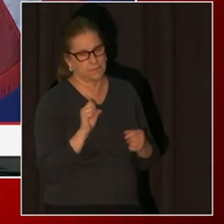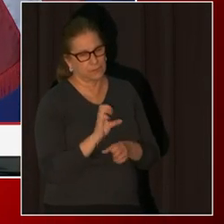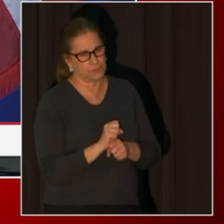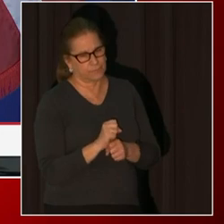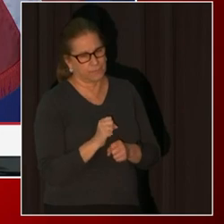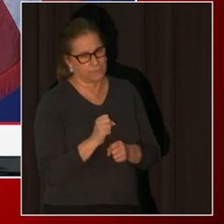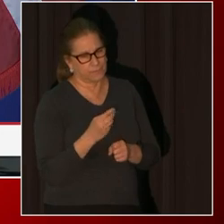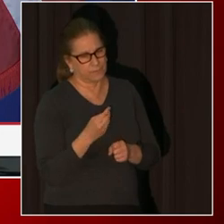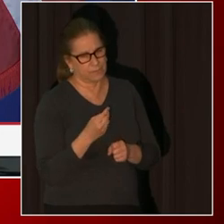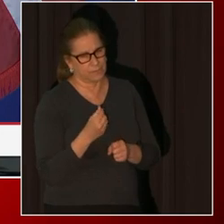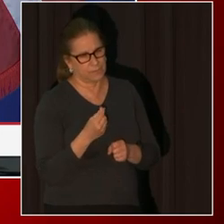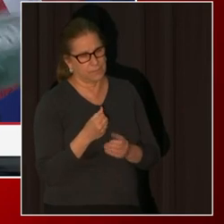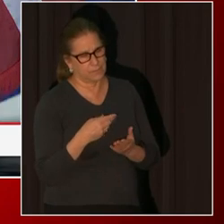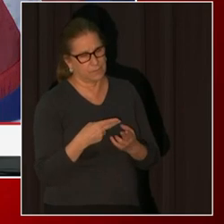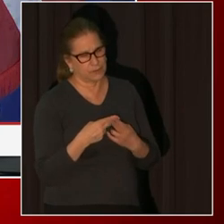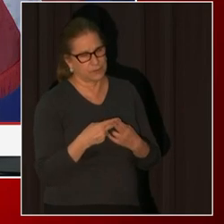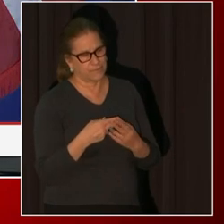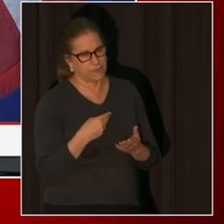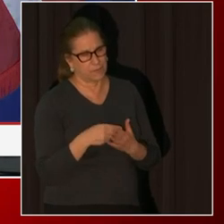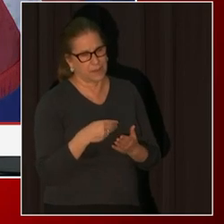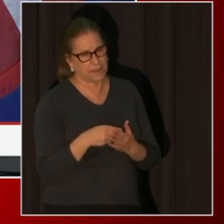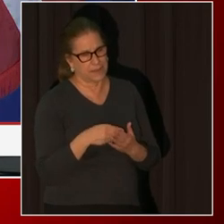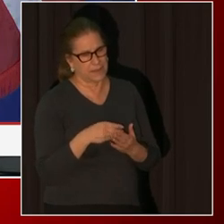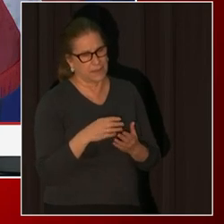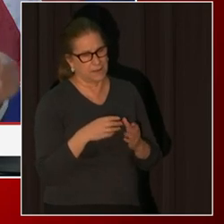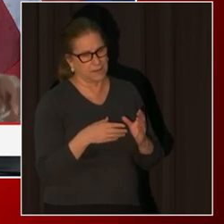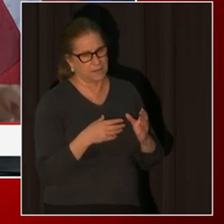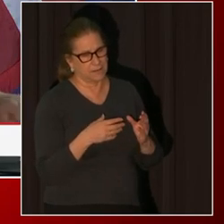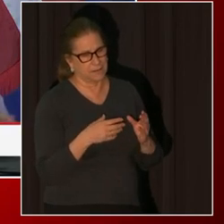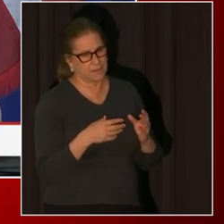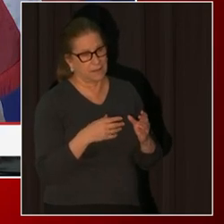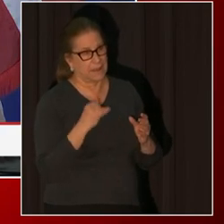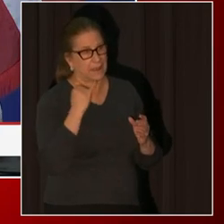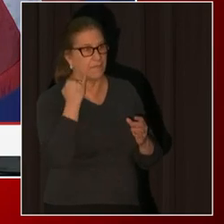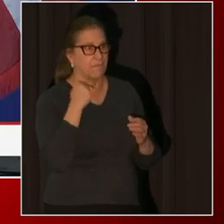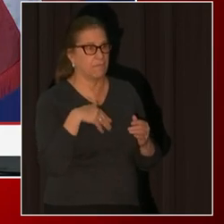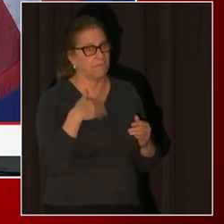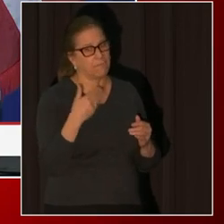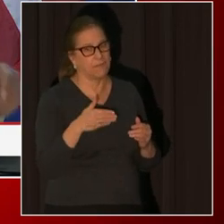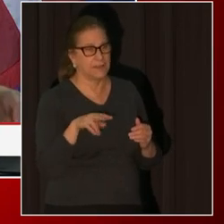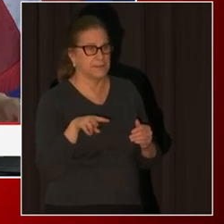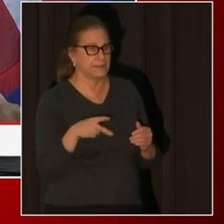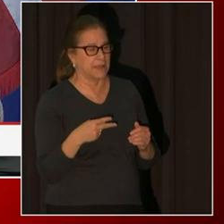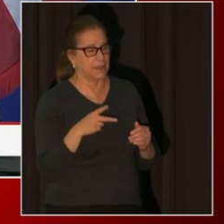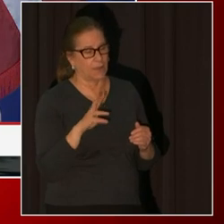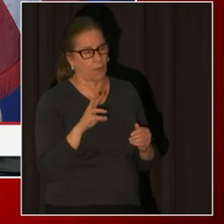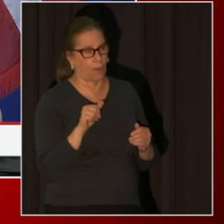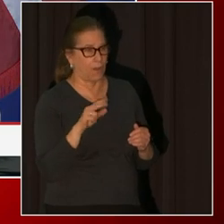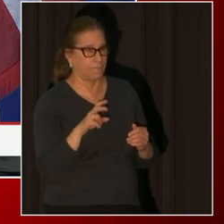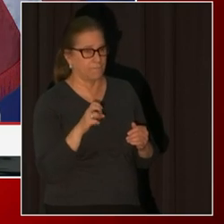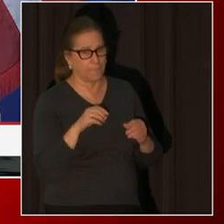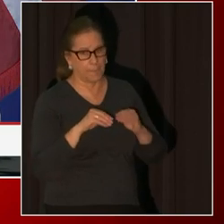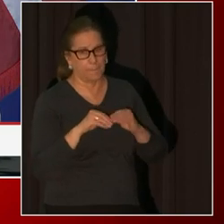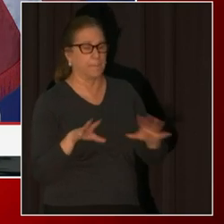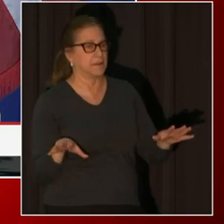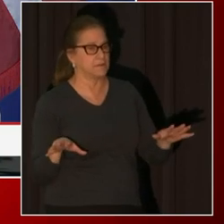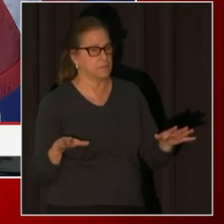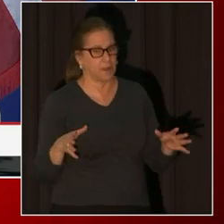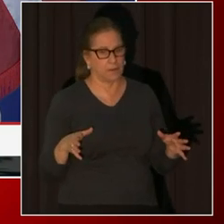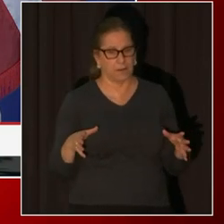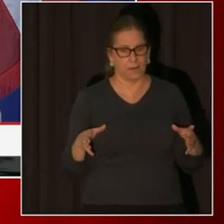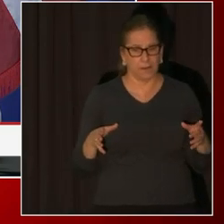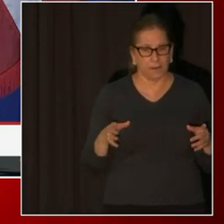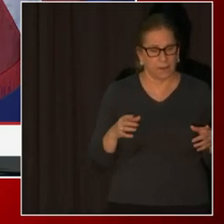have a second wave of infections and things get worse for the city budget. Can he expand on that? Because my understanding